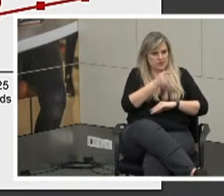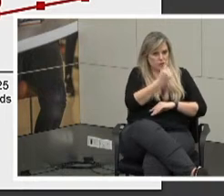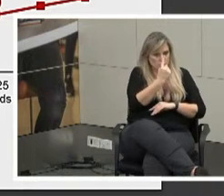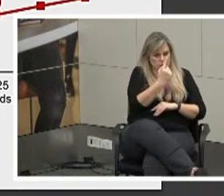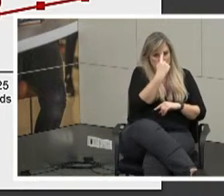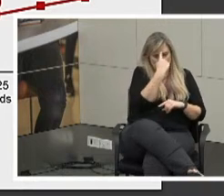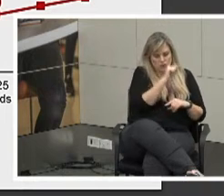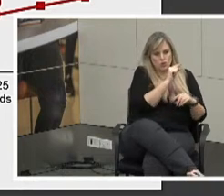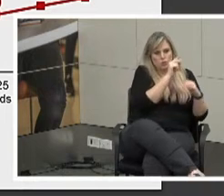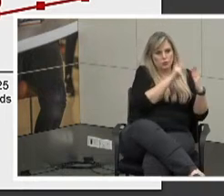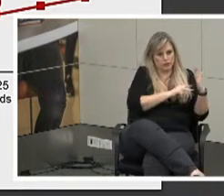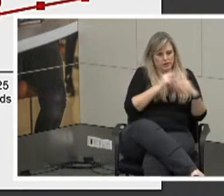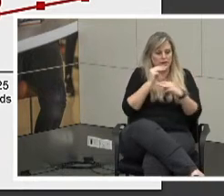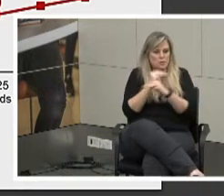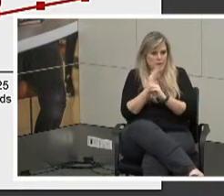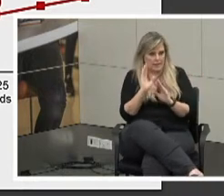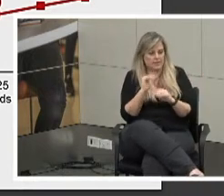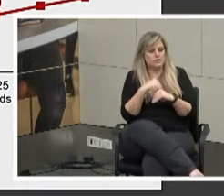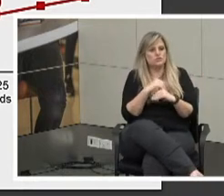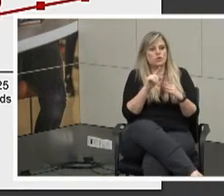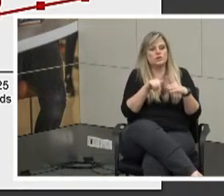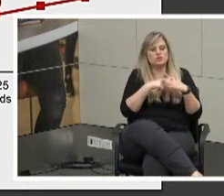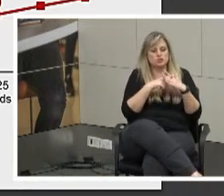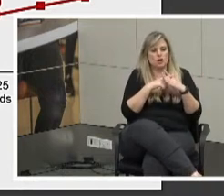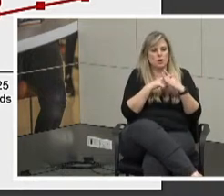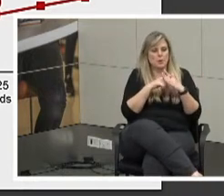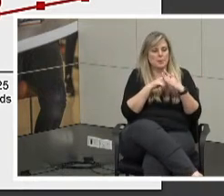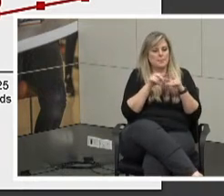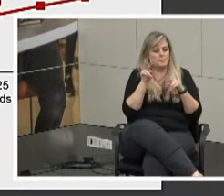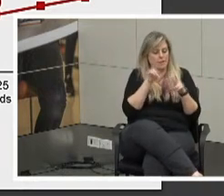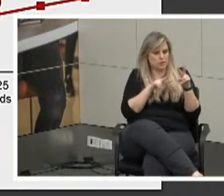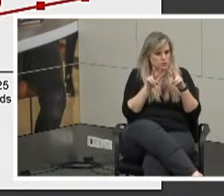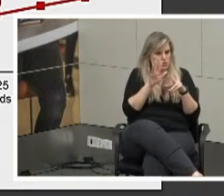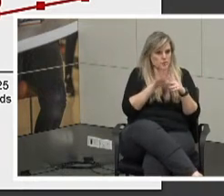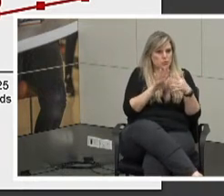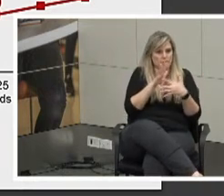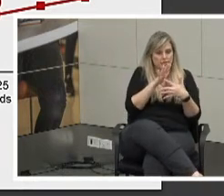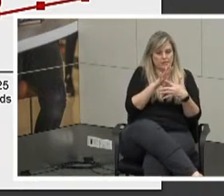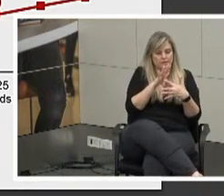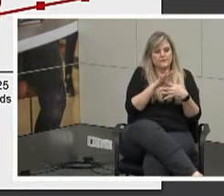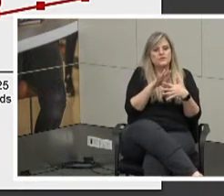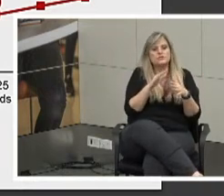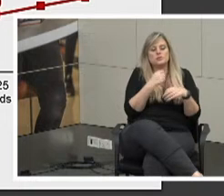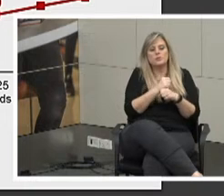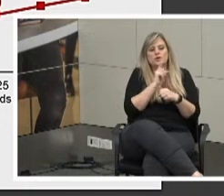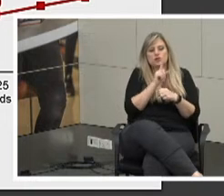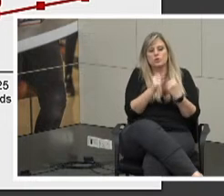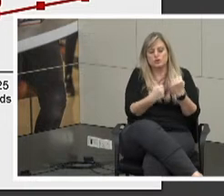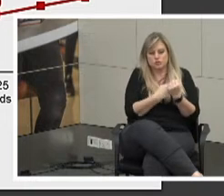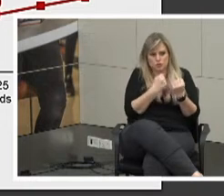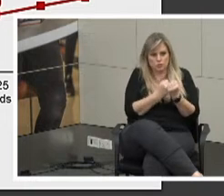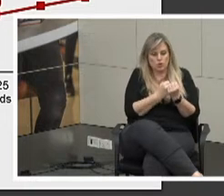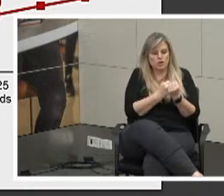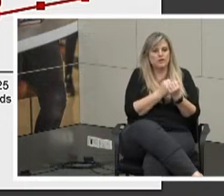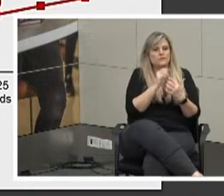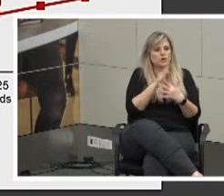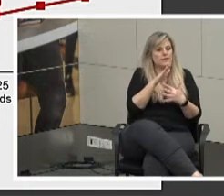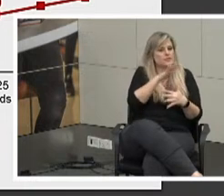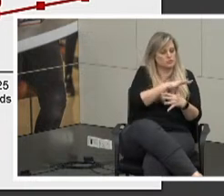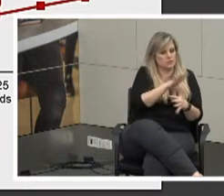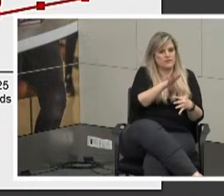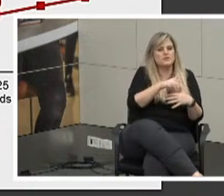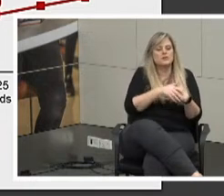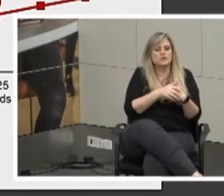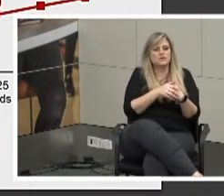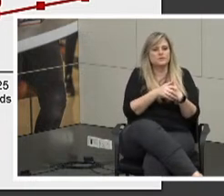monitor their ability to do that starting at 11th grade so that we can ensure we're supporting most students in that through 12th grade and